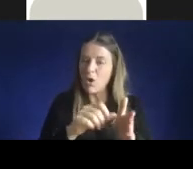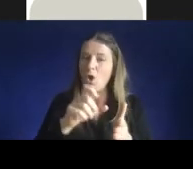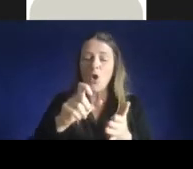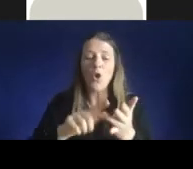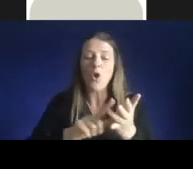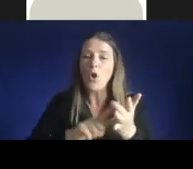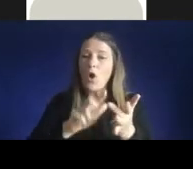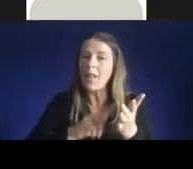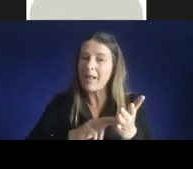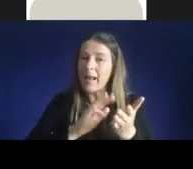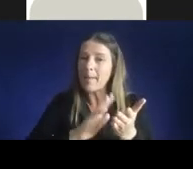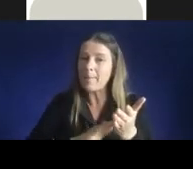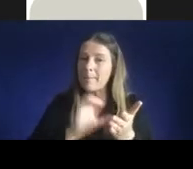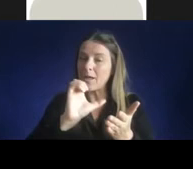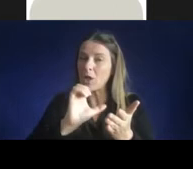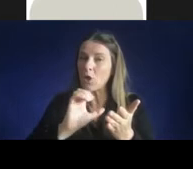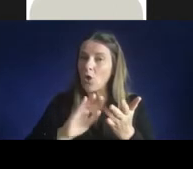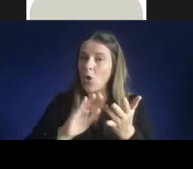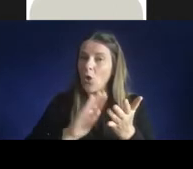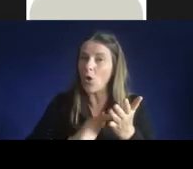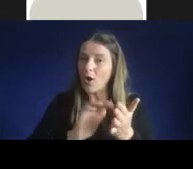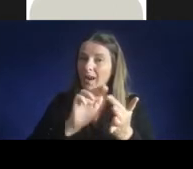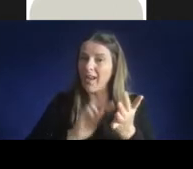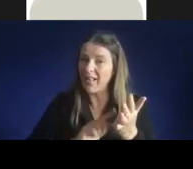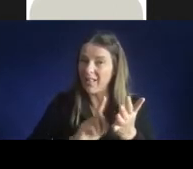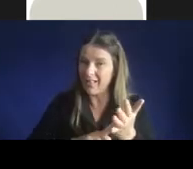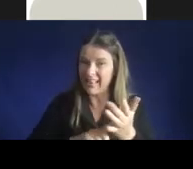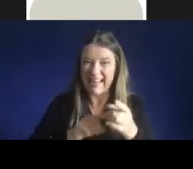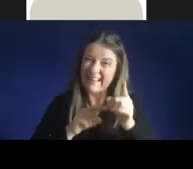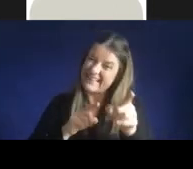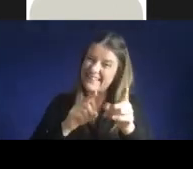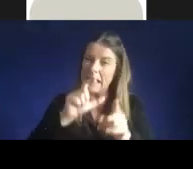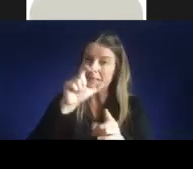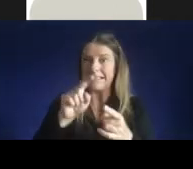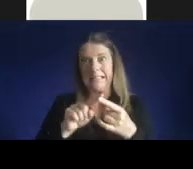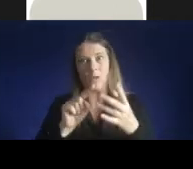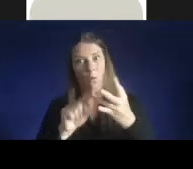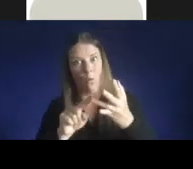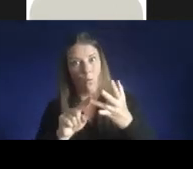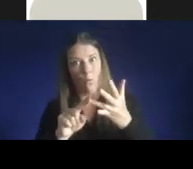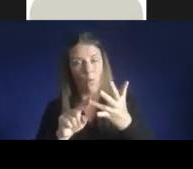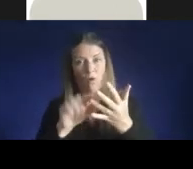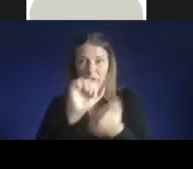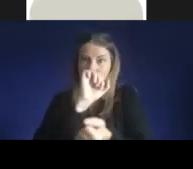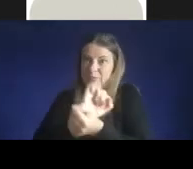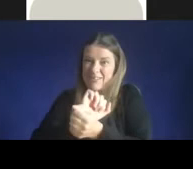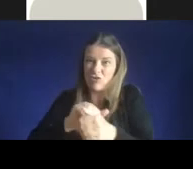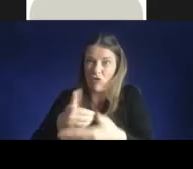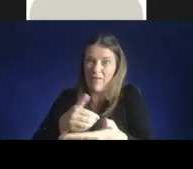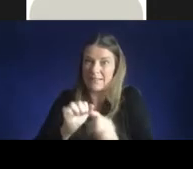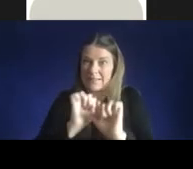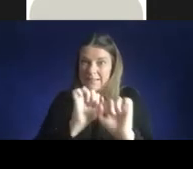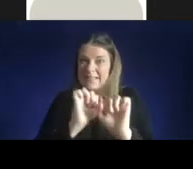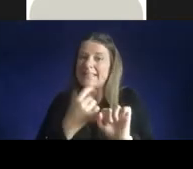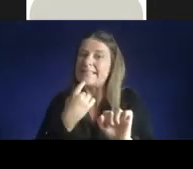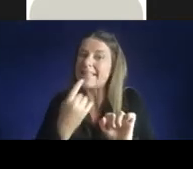is, the most recent chief executive of the SPS, states in Working in Scottish Prisons, an